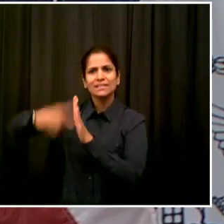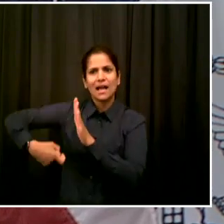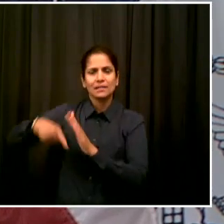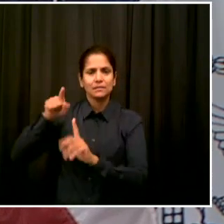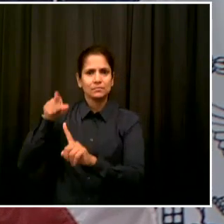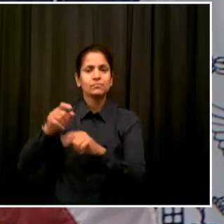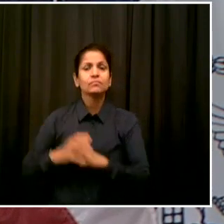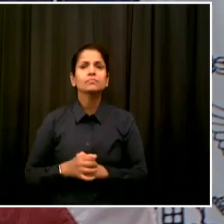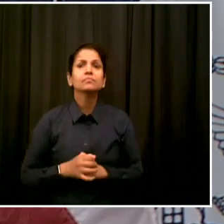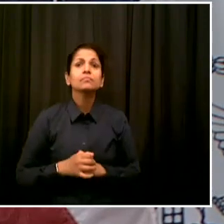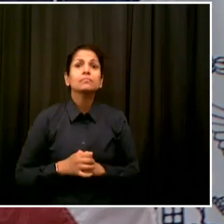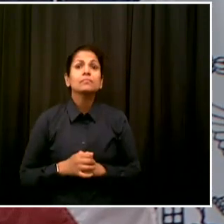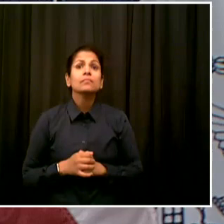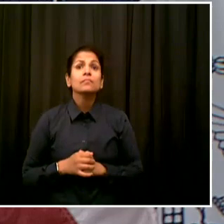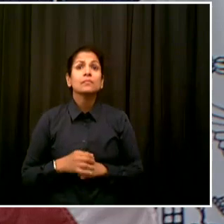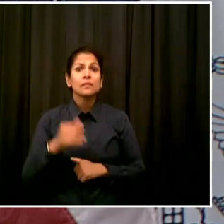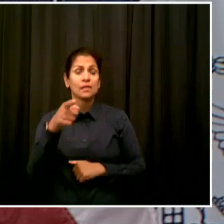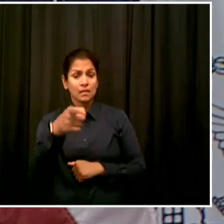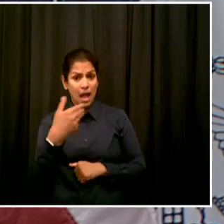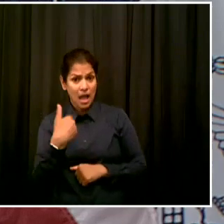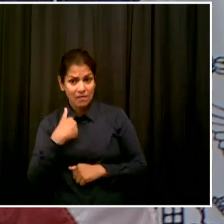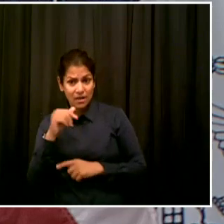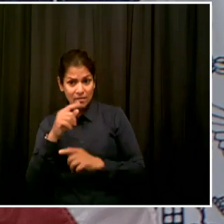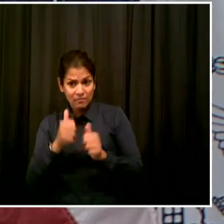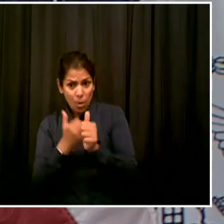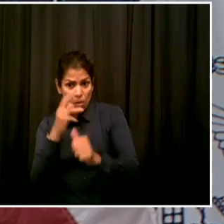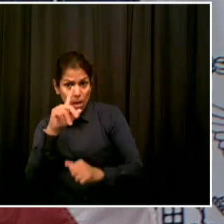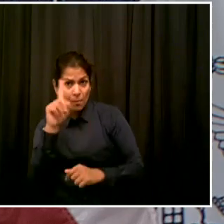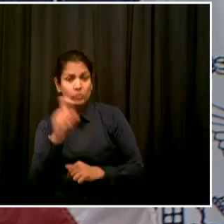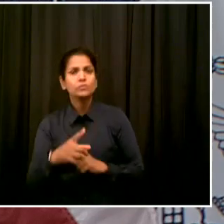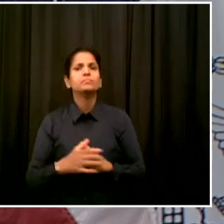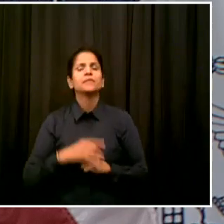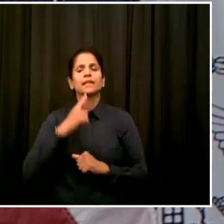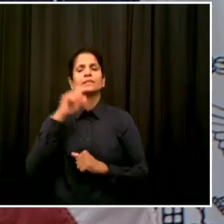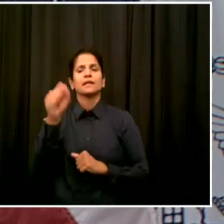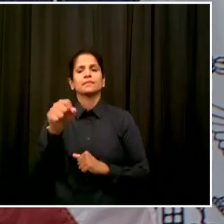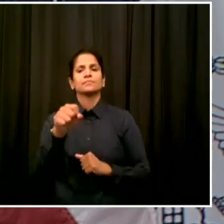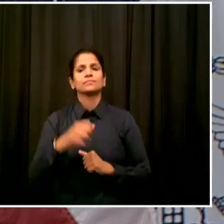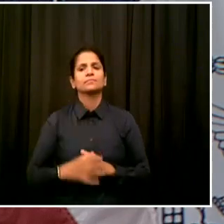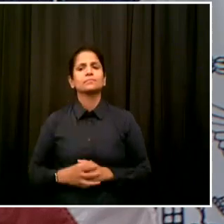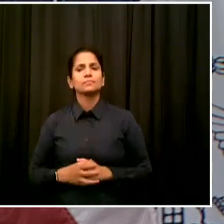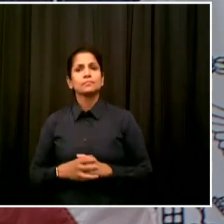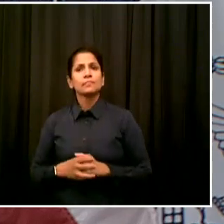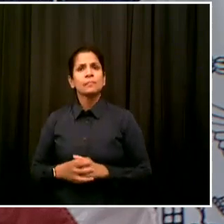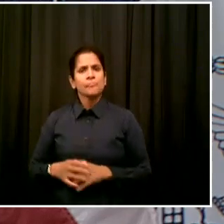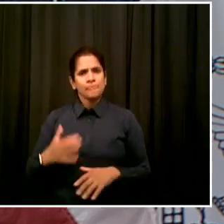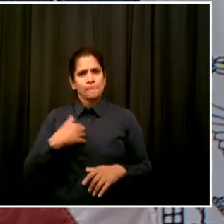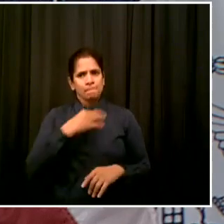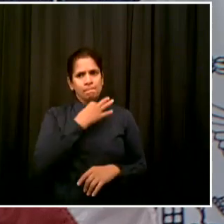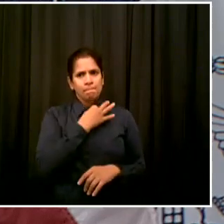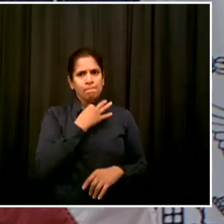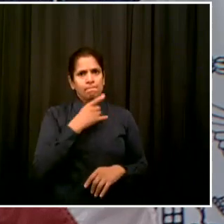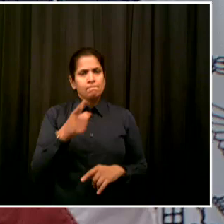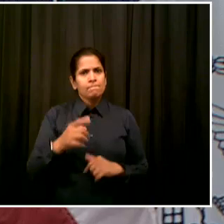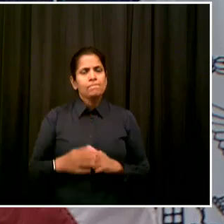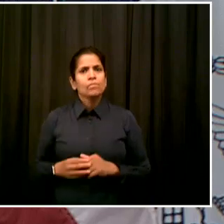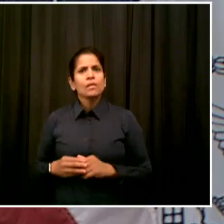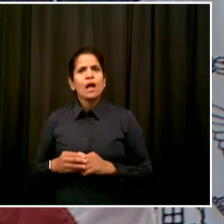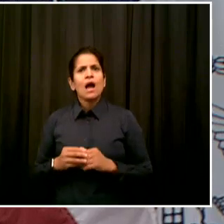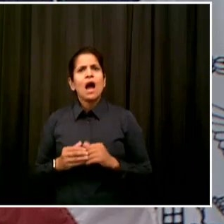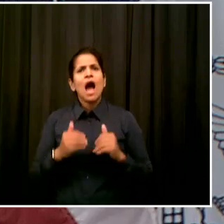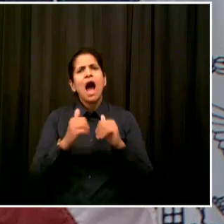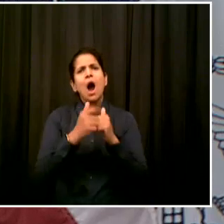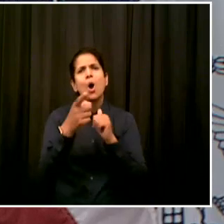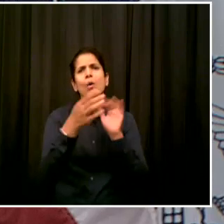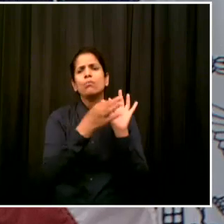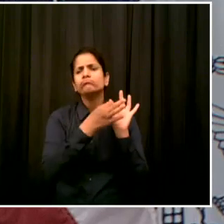and Commissioner Shea. We, the Daily News, understand you had a tense phone call with him recently, which it sounded like you admonished